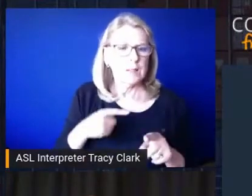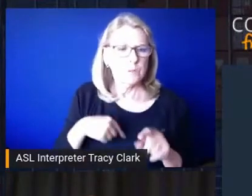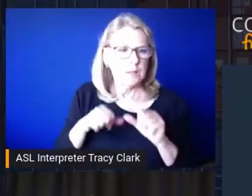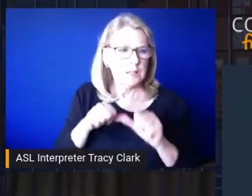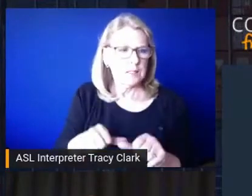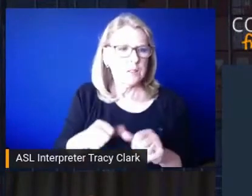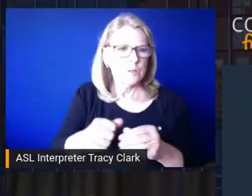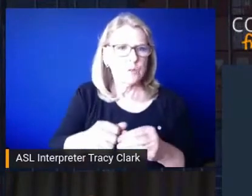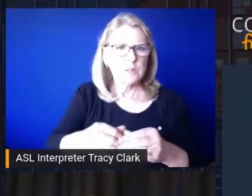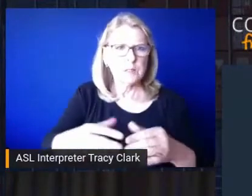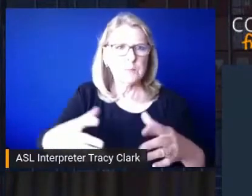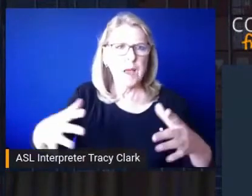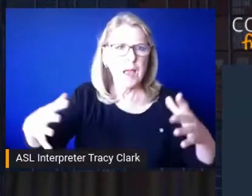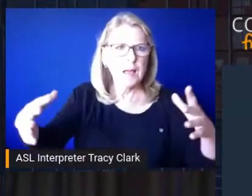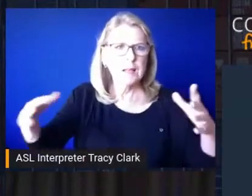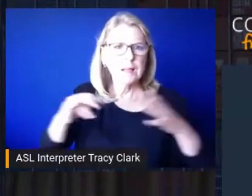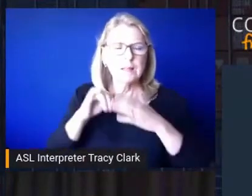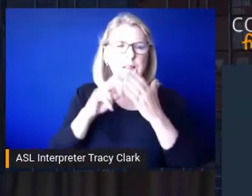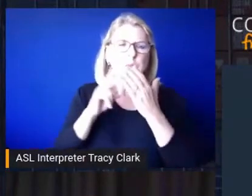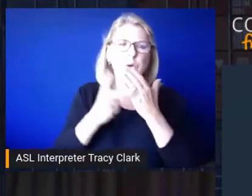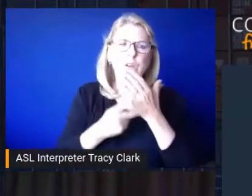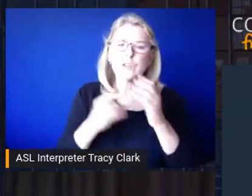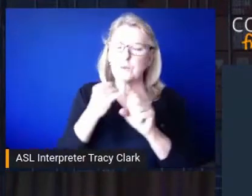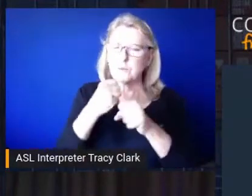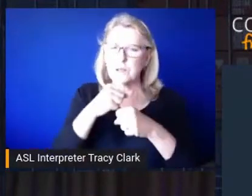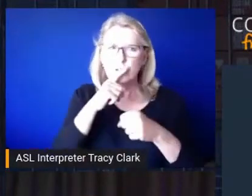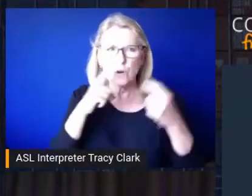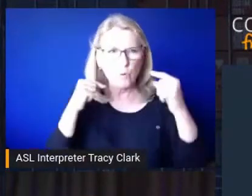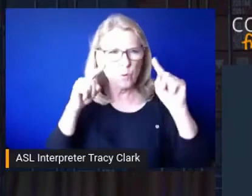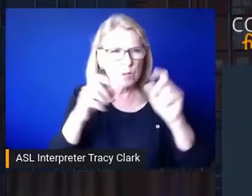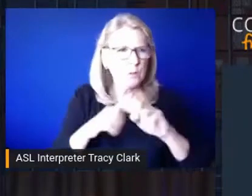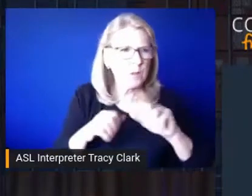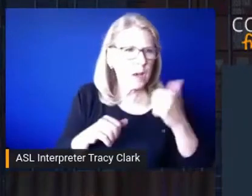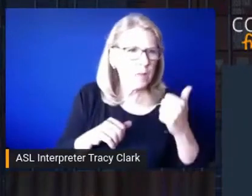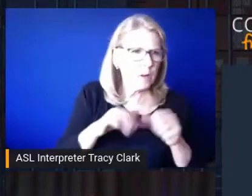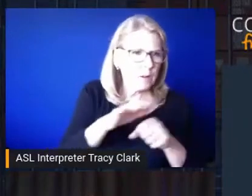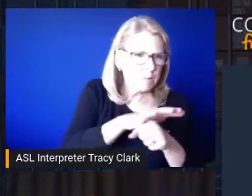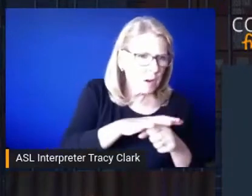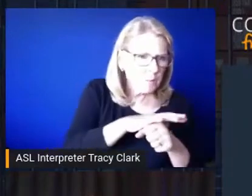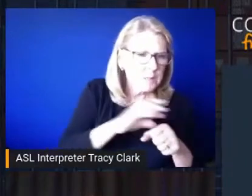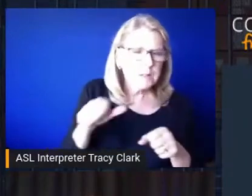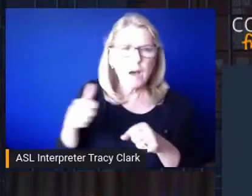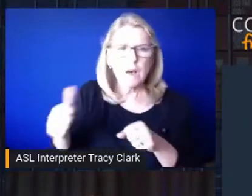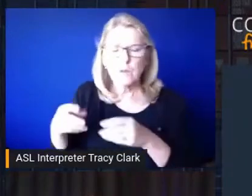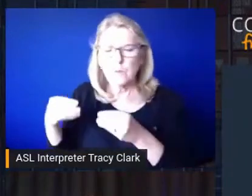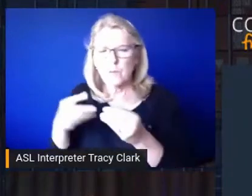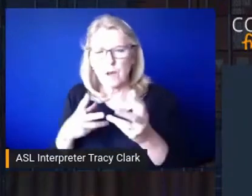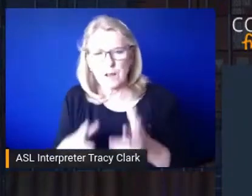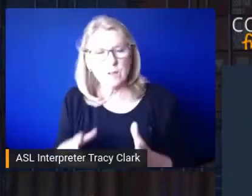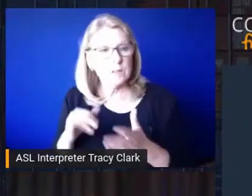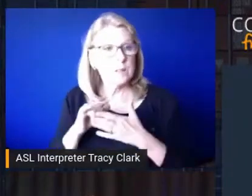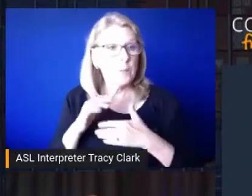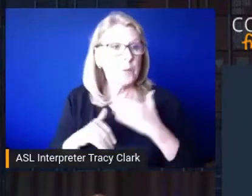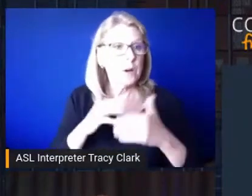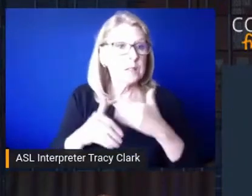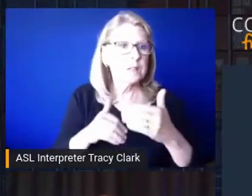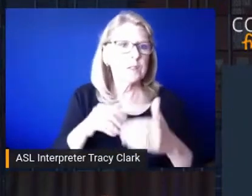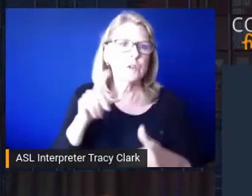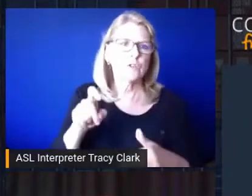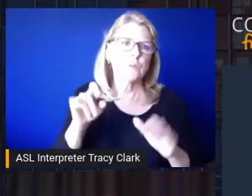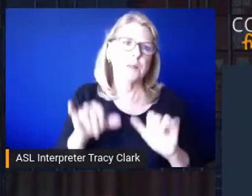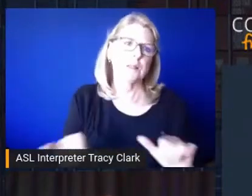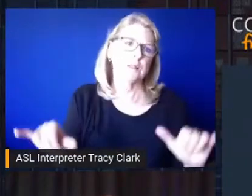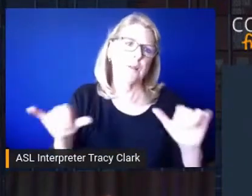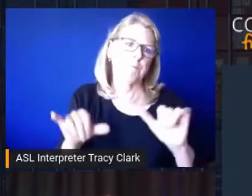works on other environments and other providers, that process should be the same. And if you look at what we've